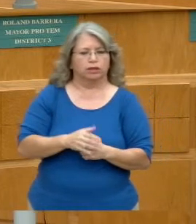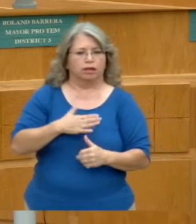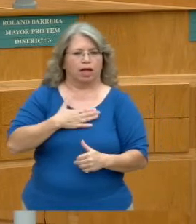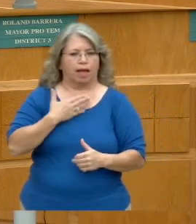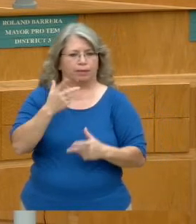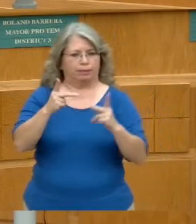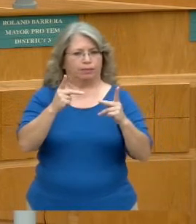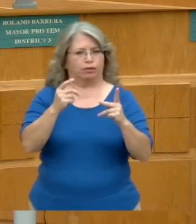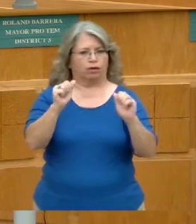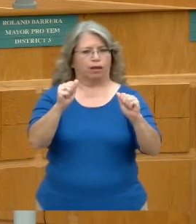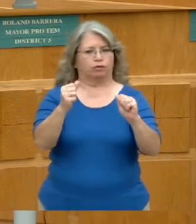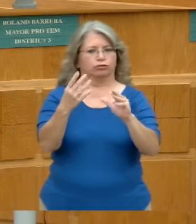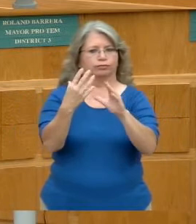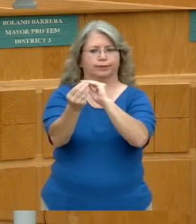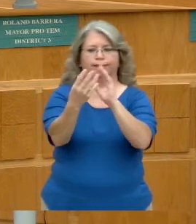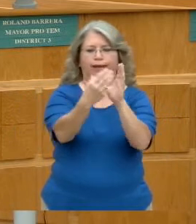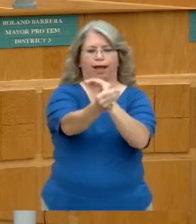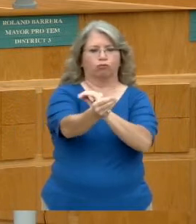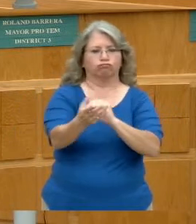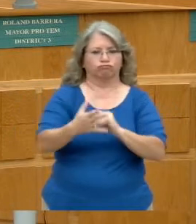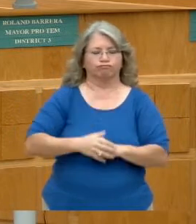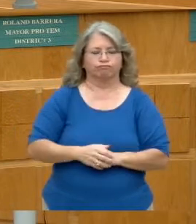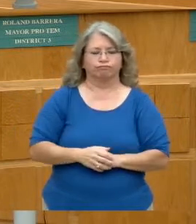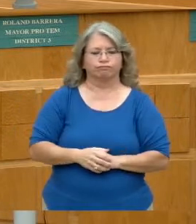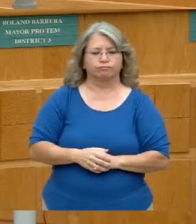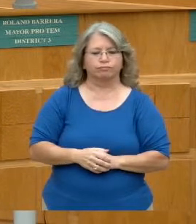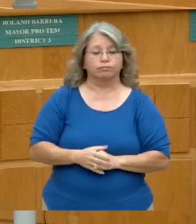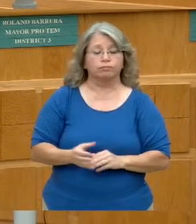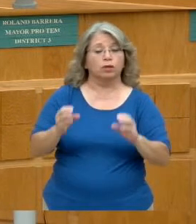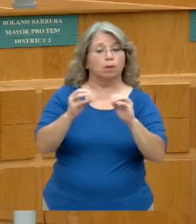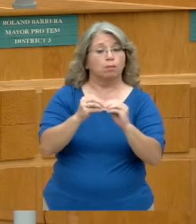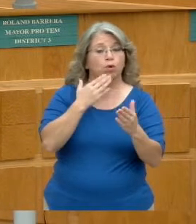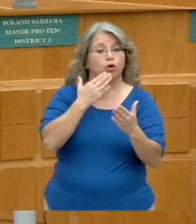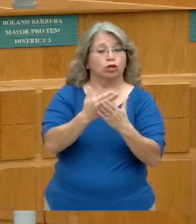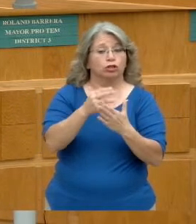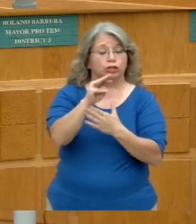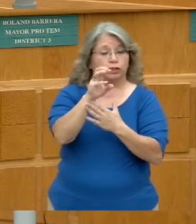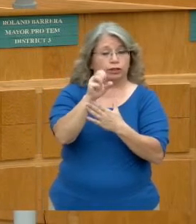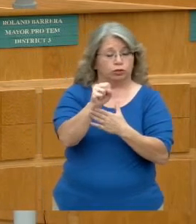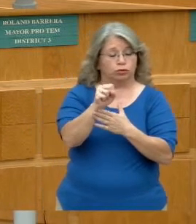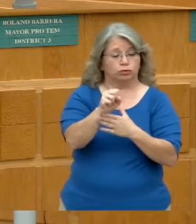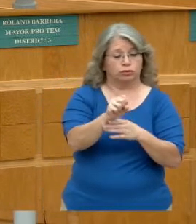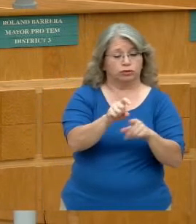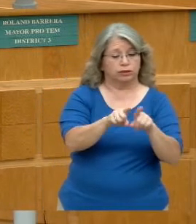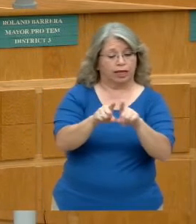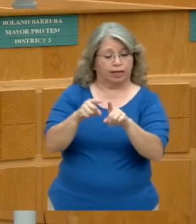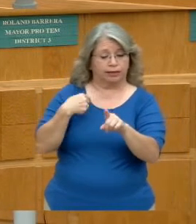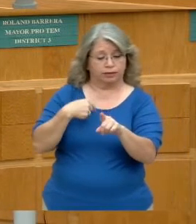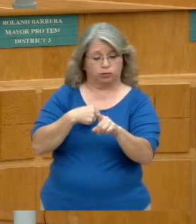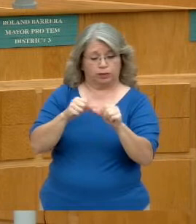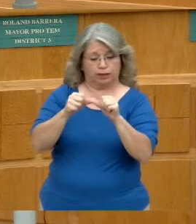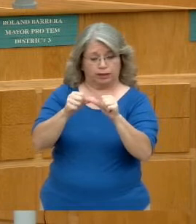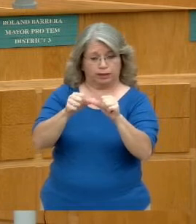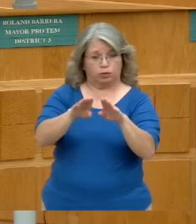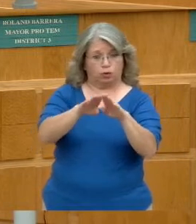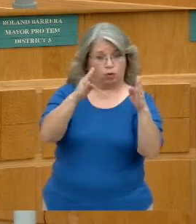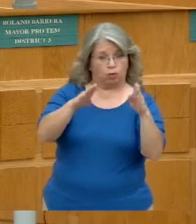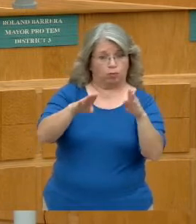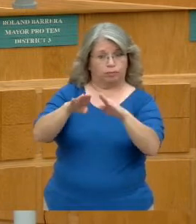out. Some other good news as we begin to continue to open up our city and our county and our